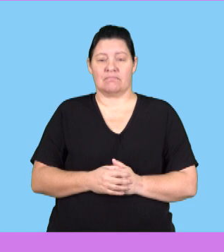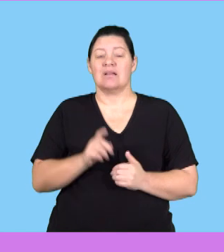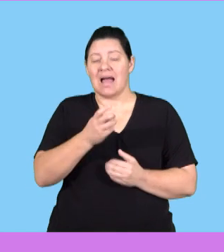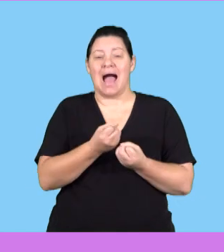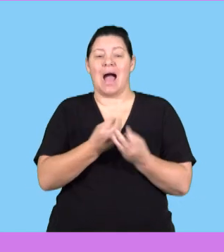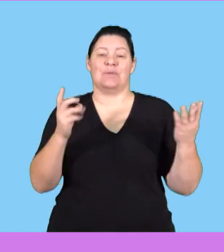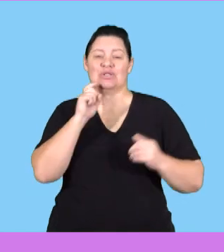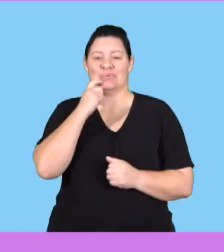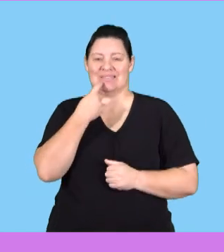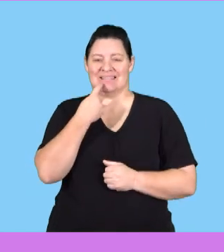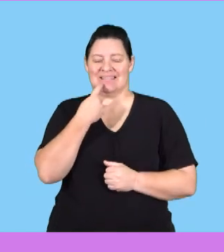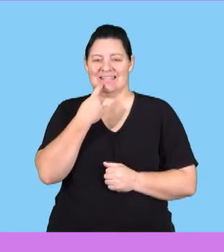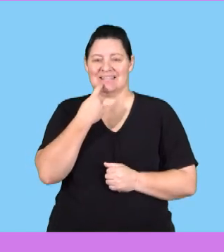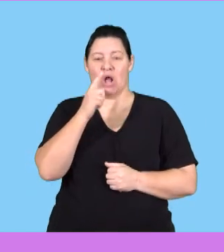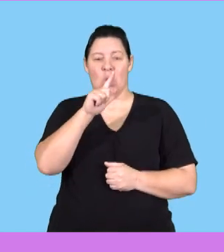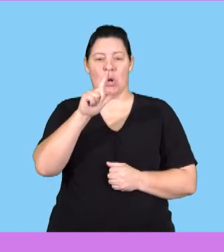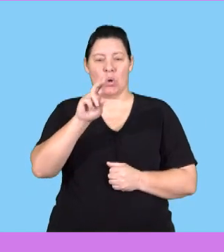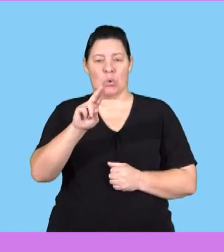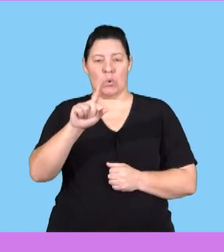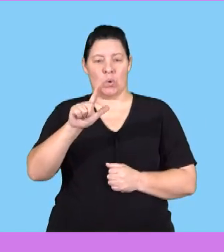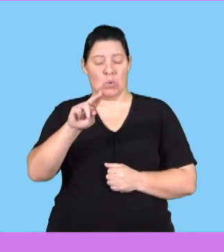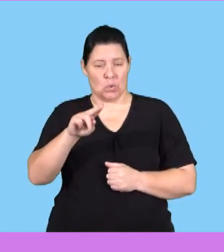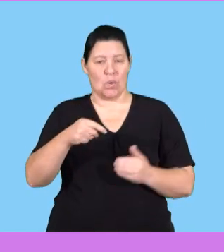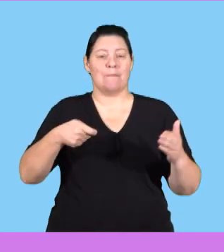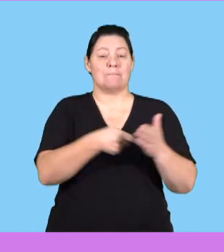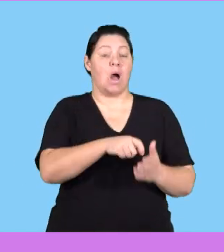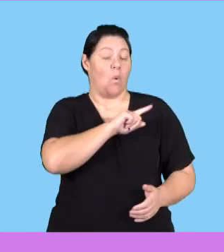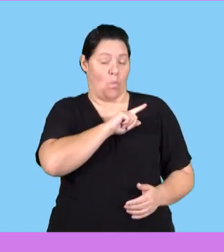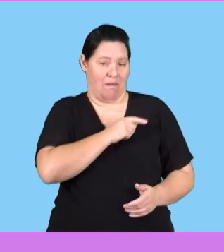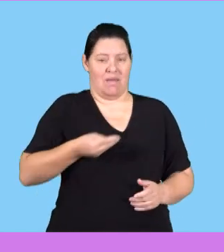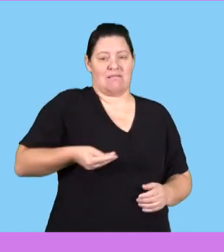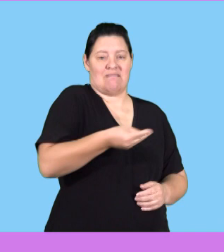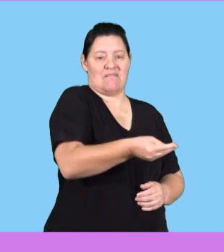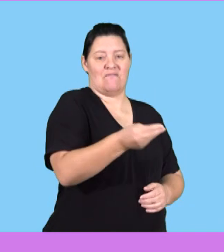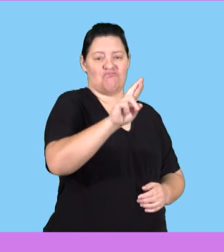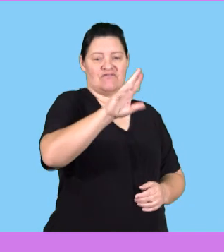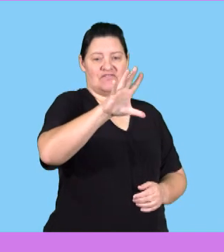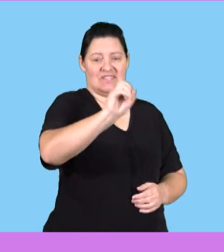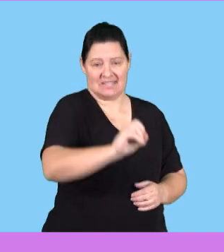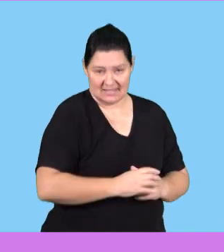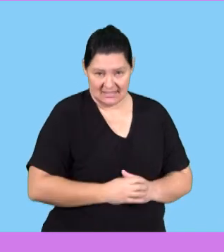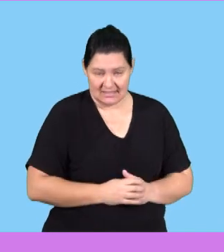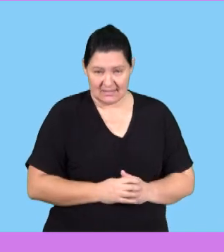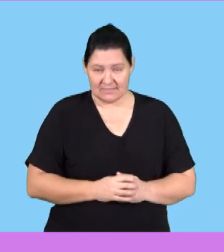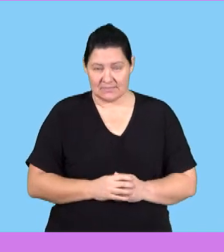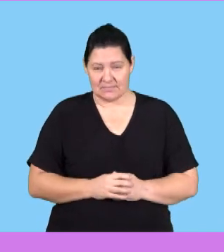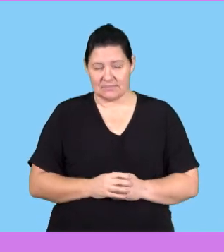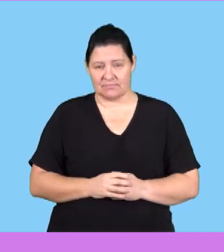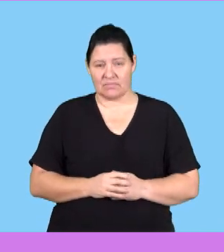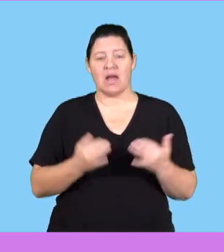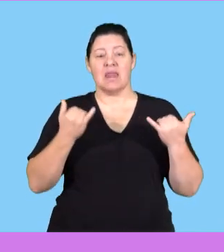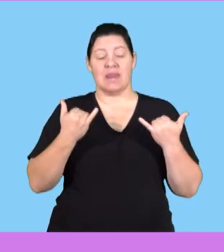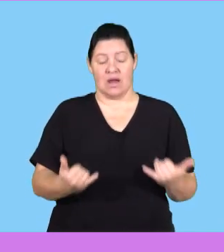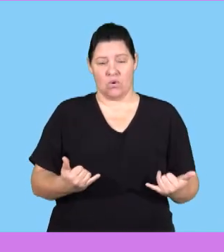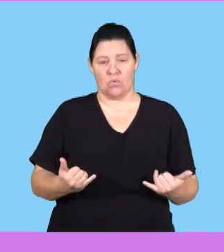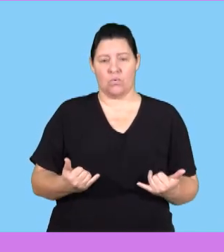So this is the number of sweets that Lulu will buy with the 50 rand. So now I